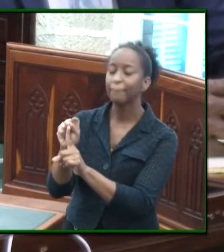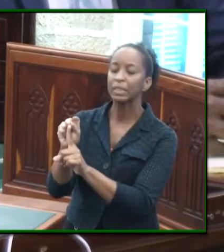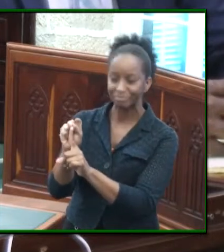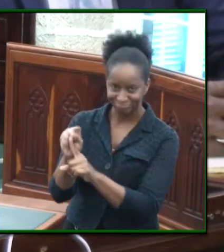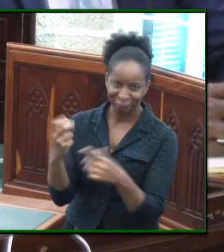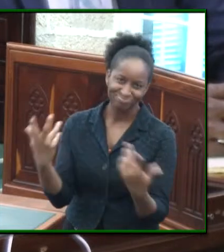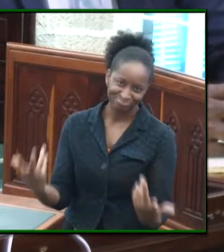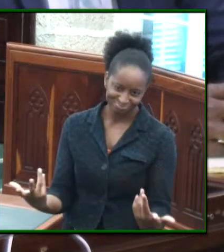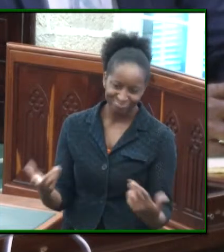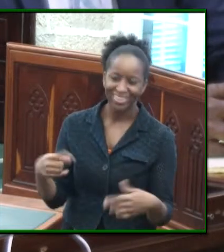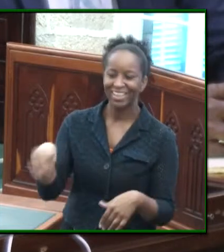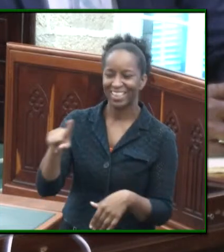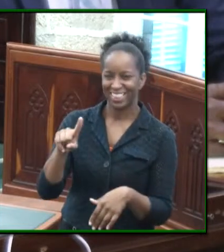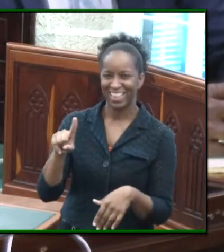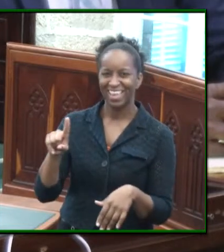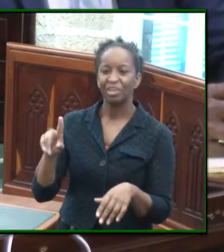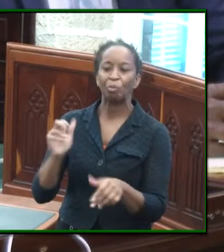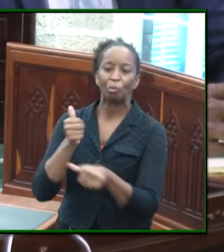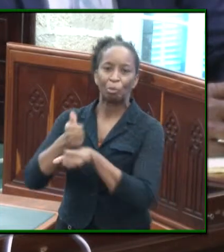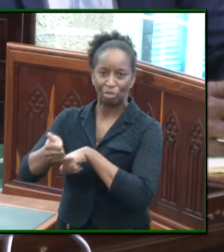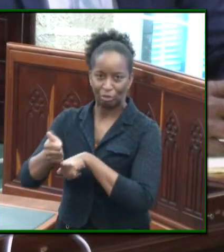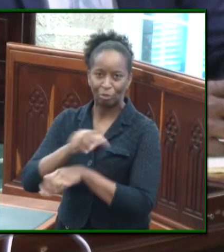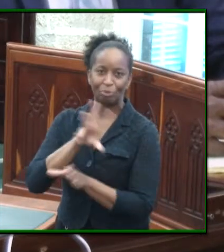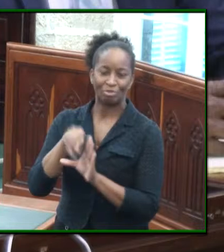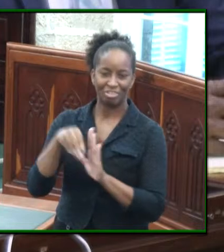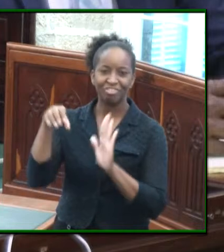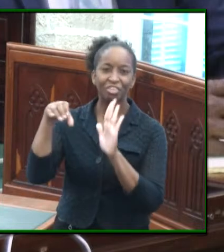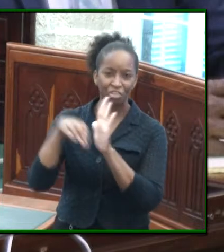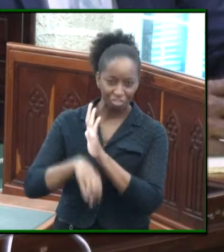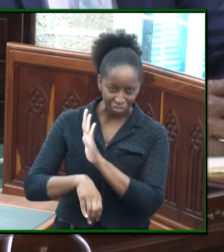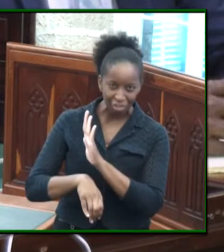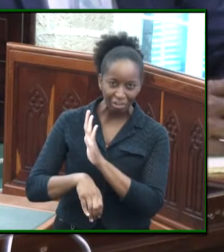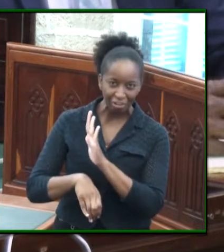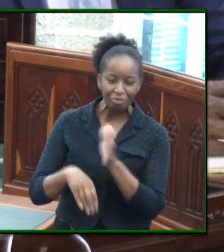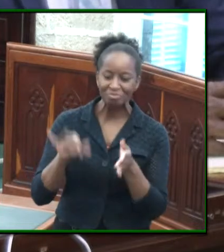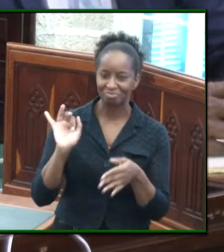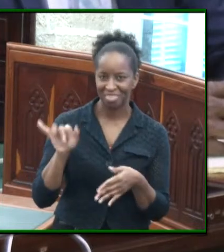expunged. And that fact alone